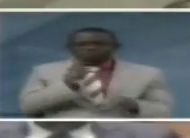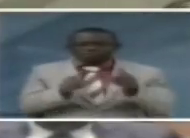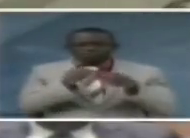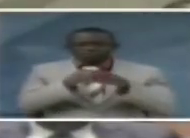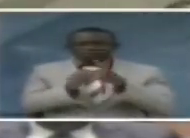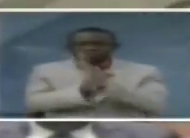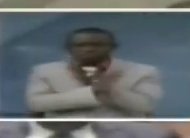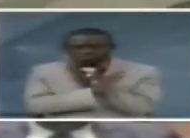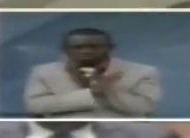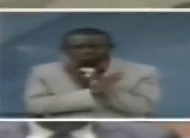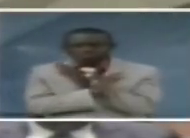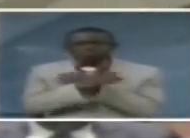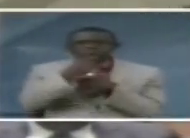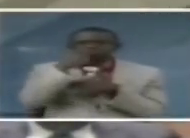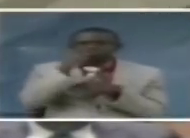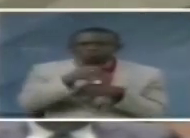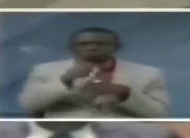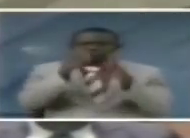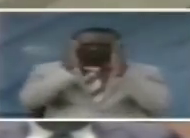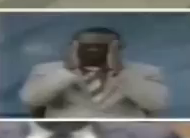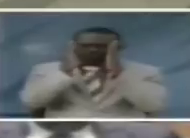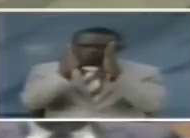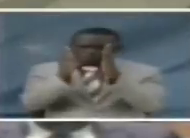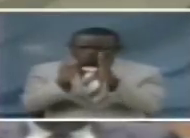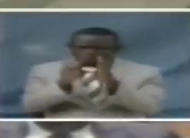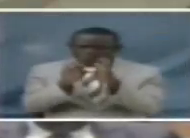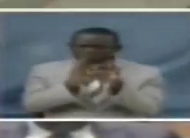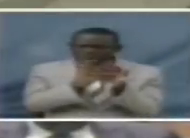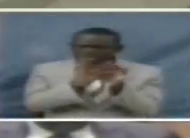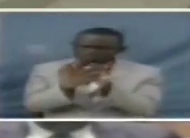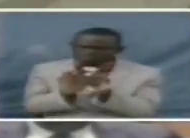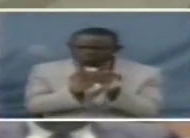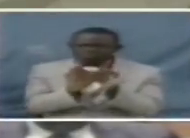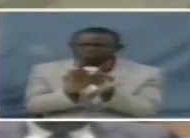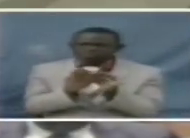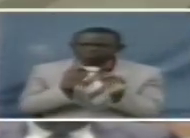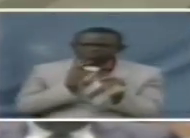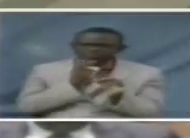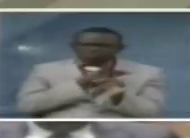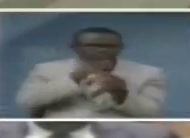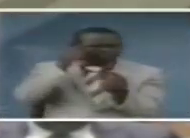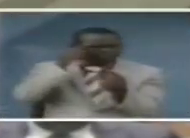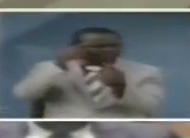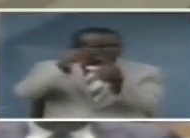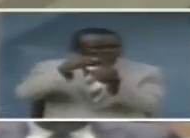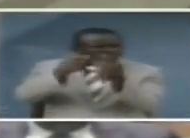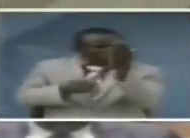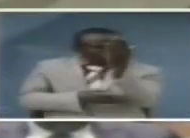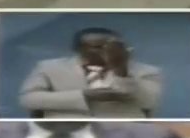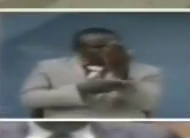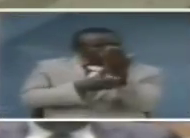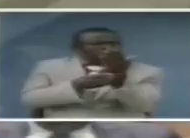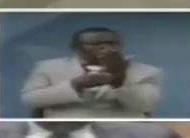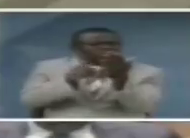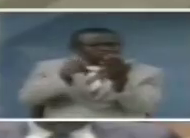Mr. Speaker, we must remain resolute and patriotic, never allowing our sights to